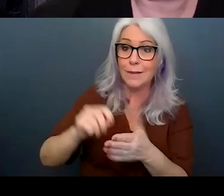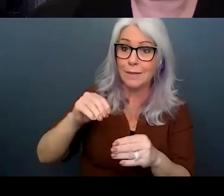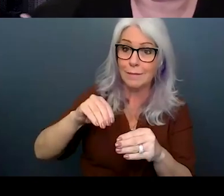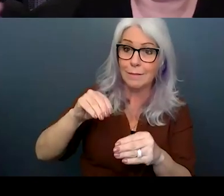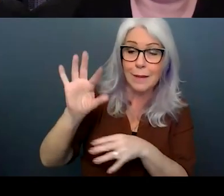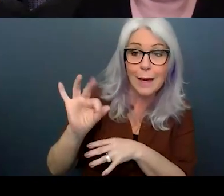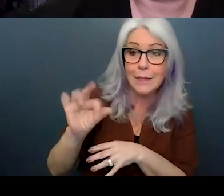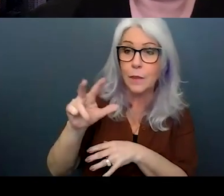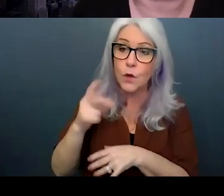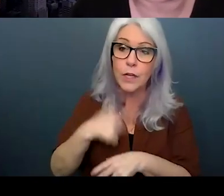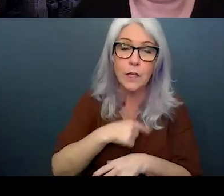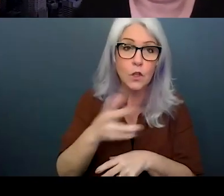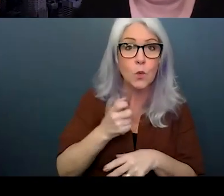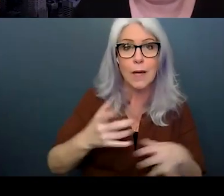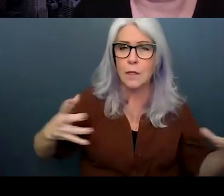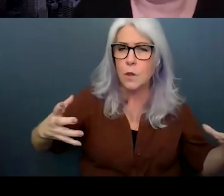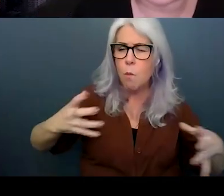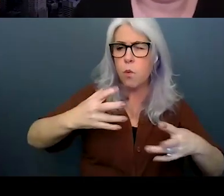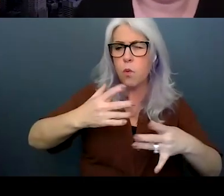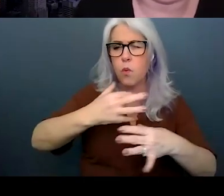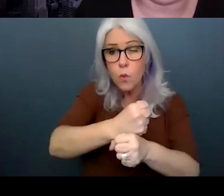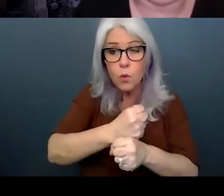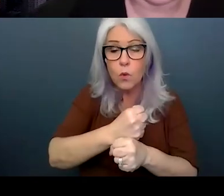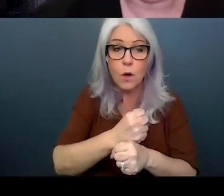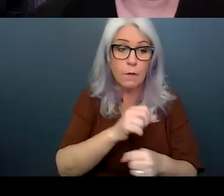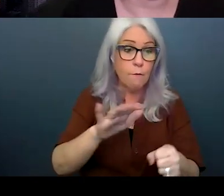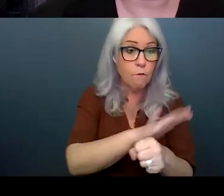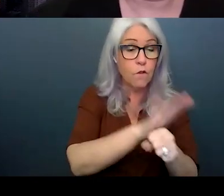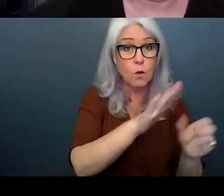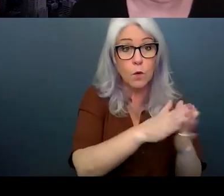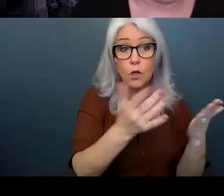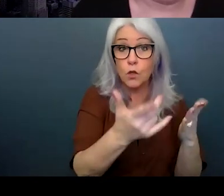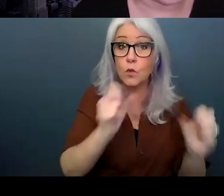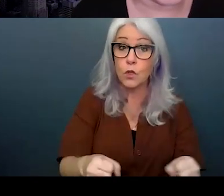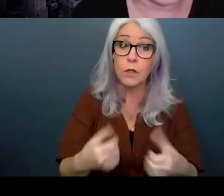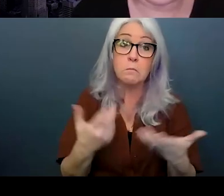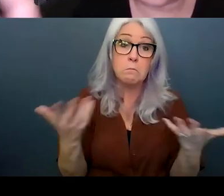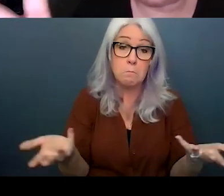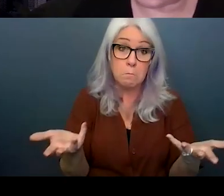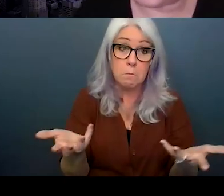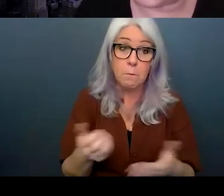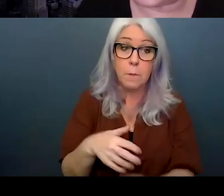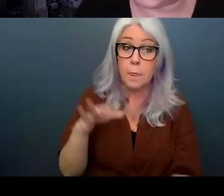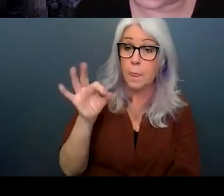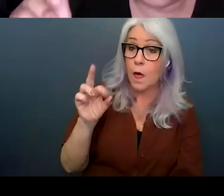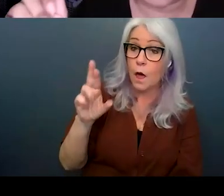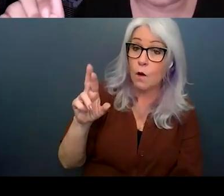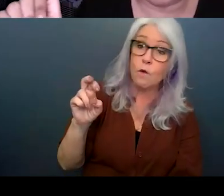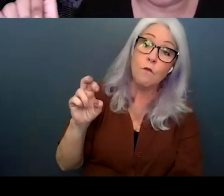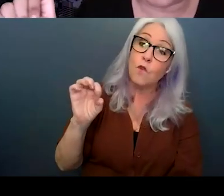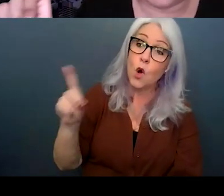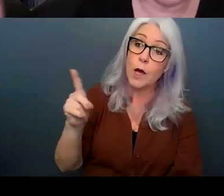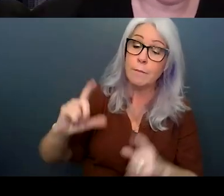the entire book in a few sentences or less, you could write something like this. Freud, in parentheses the